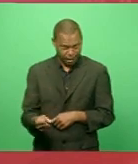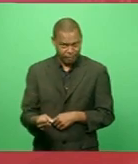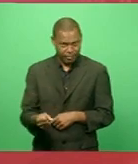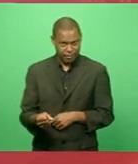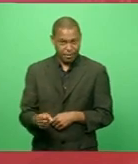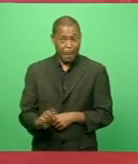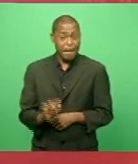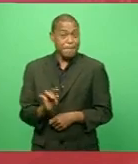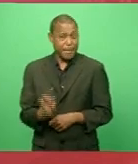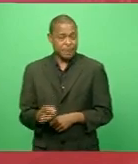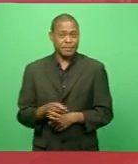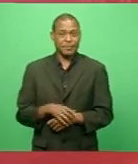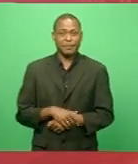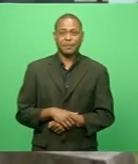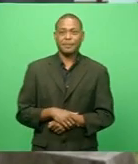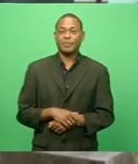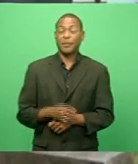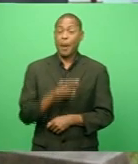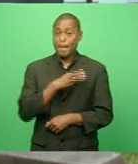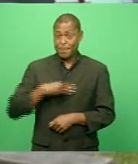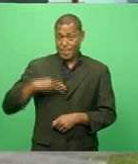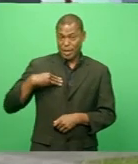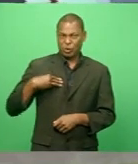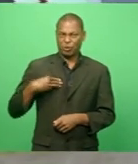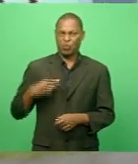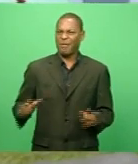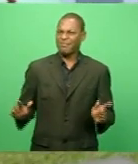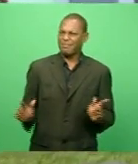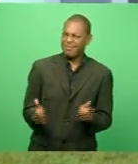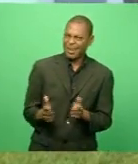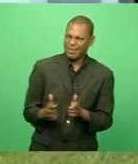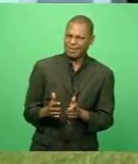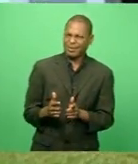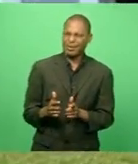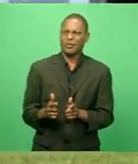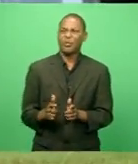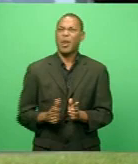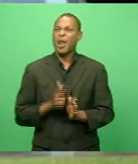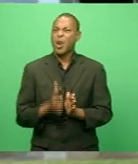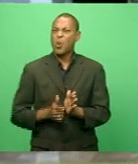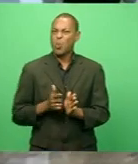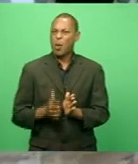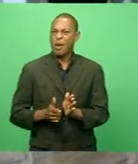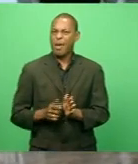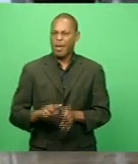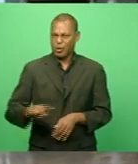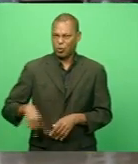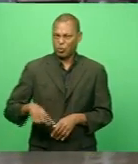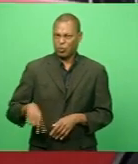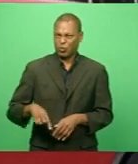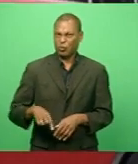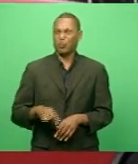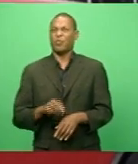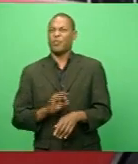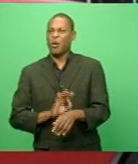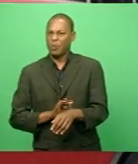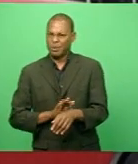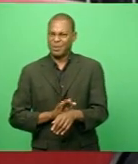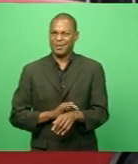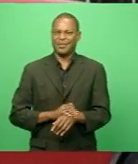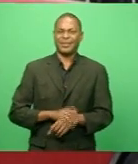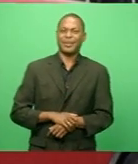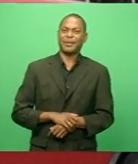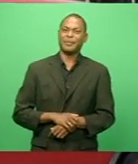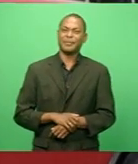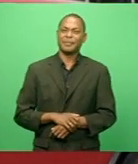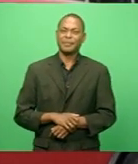the hospital. The ministry has minimized access to the low-token CWM hospitals as a precautionary measure.